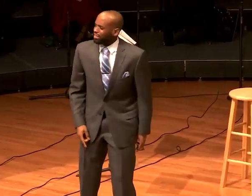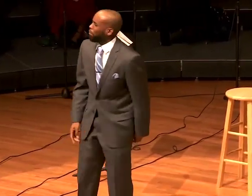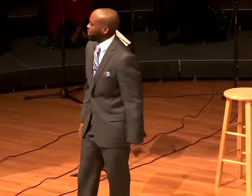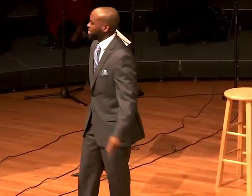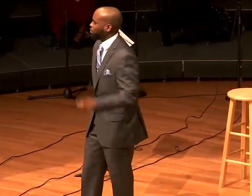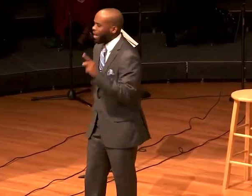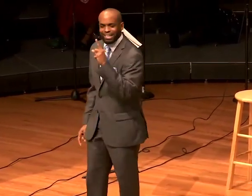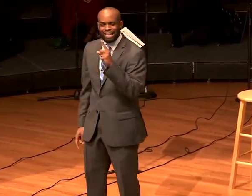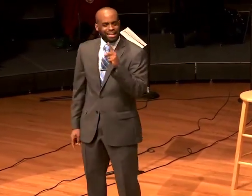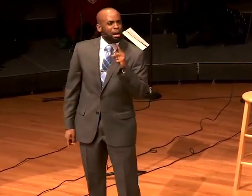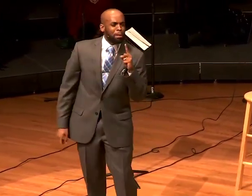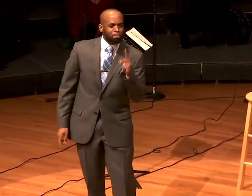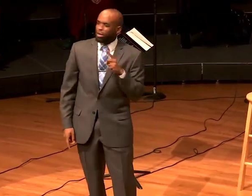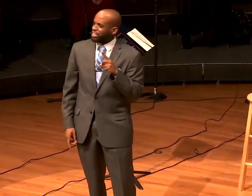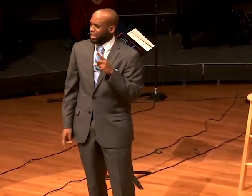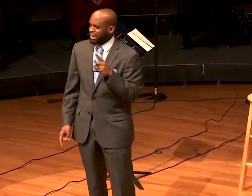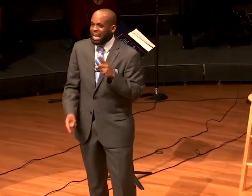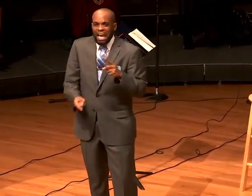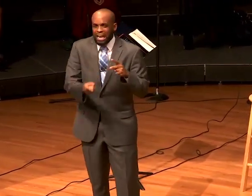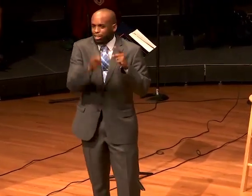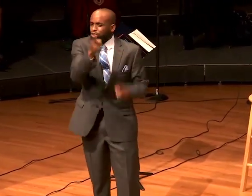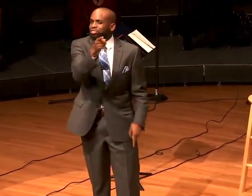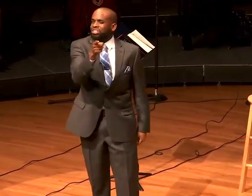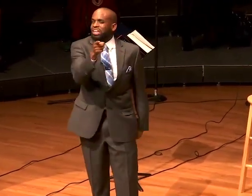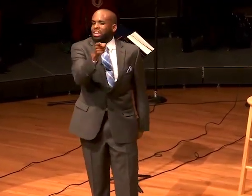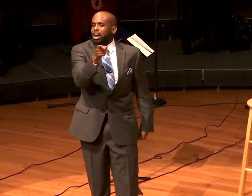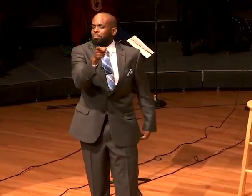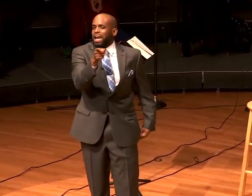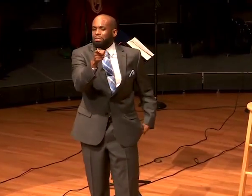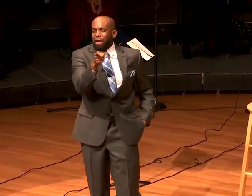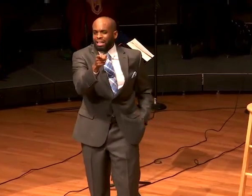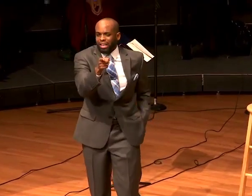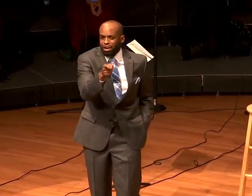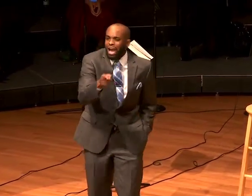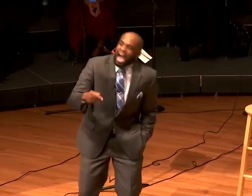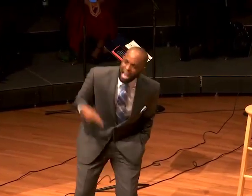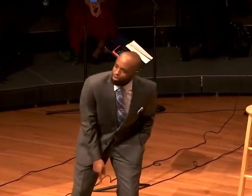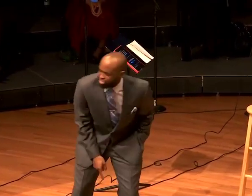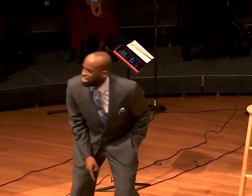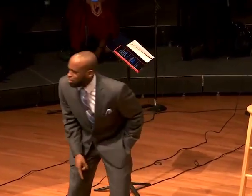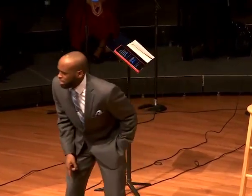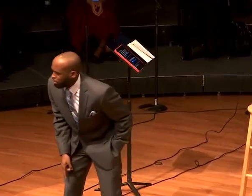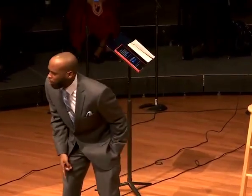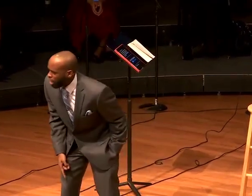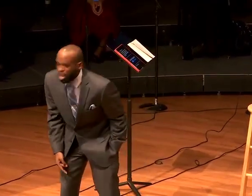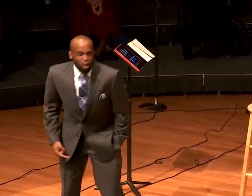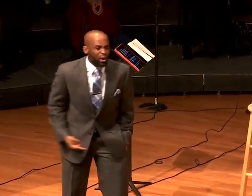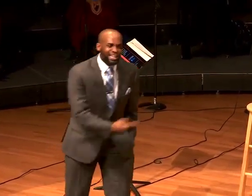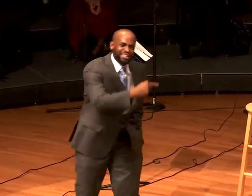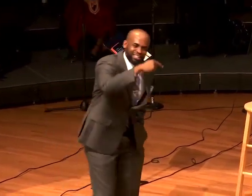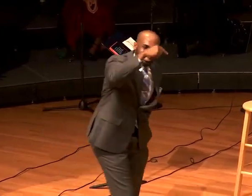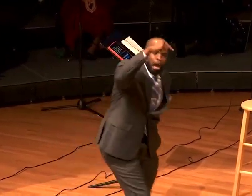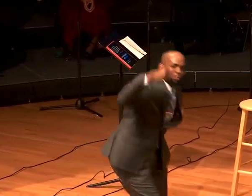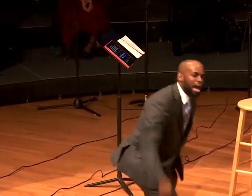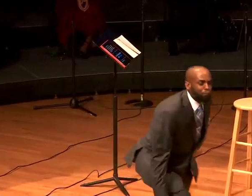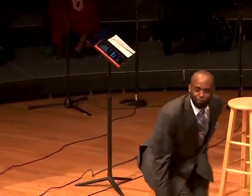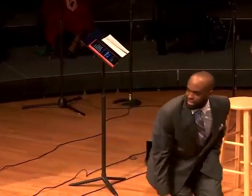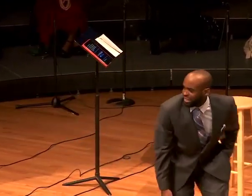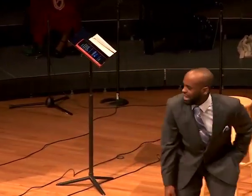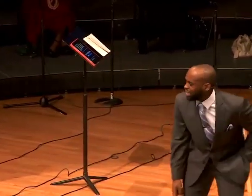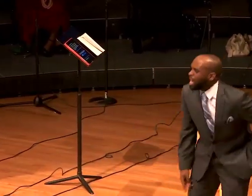who looked up and said, wait a second, I've been preaching and I used to see a young man back there. I don't see him anymore. We need to